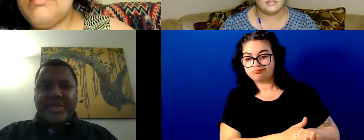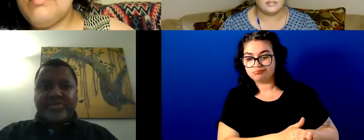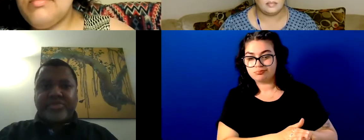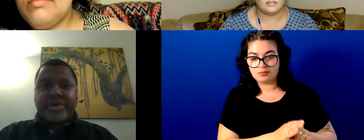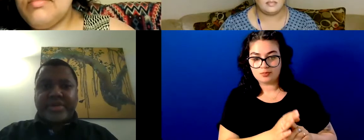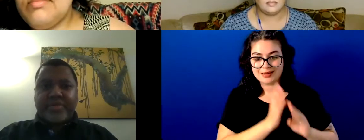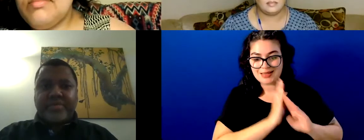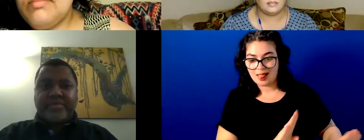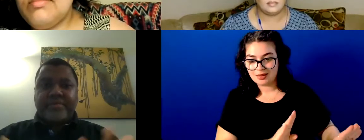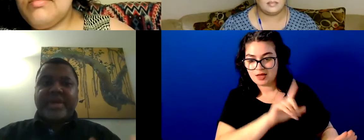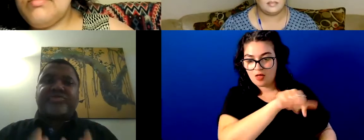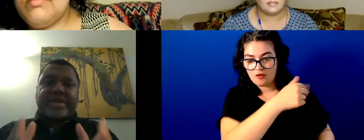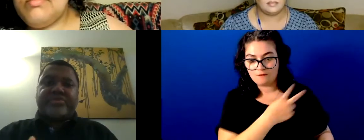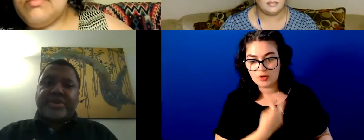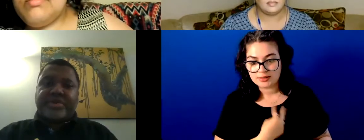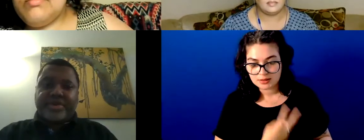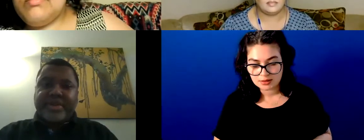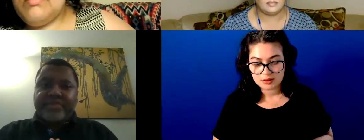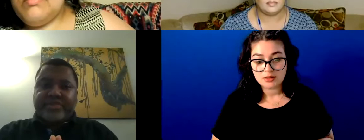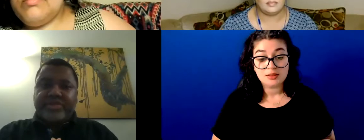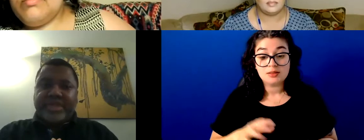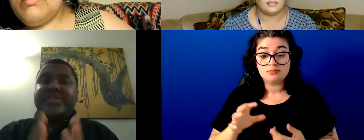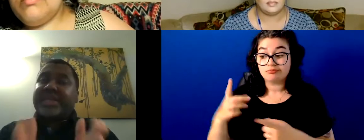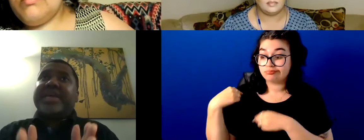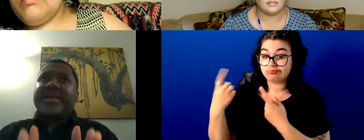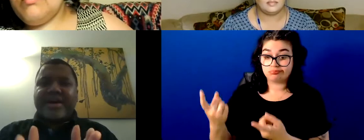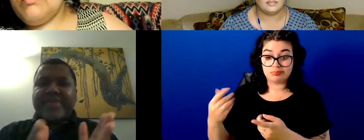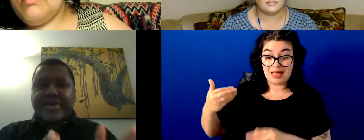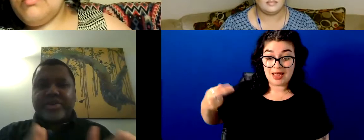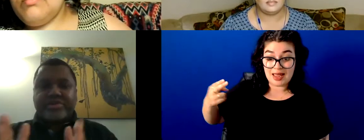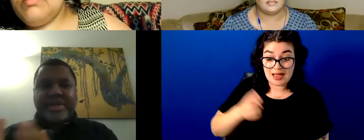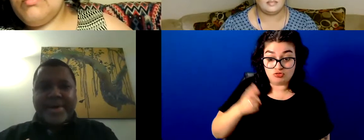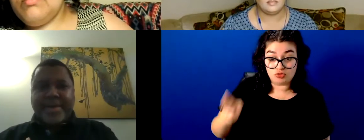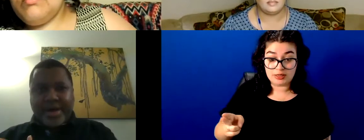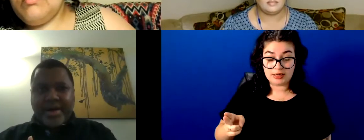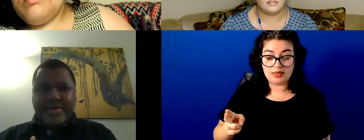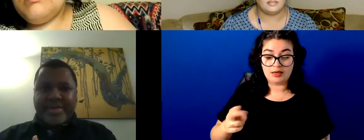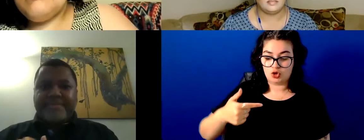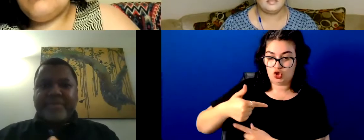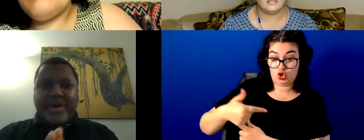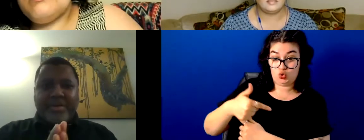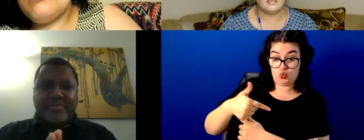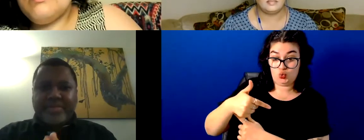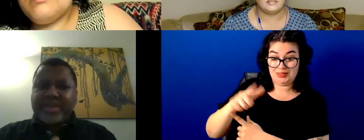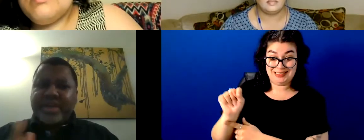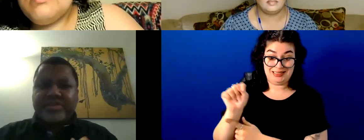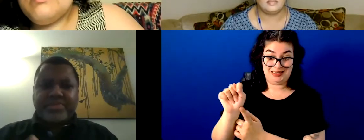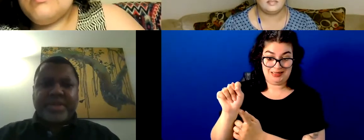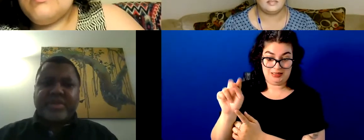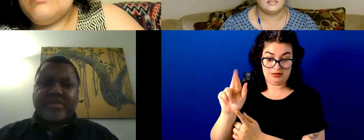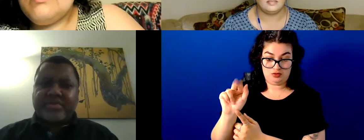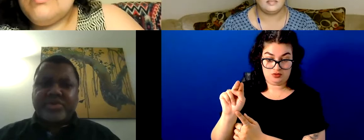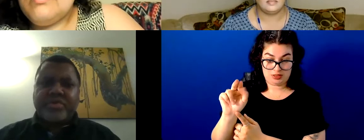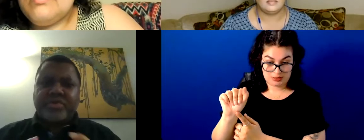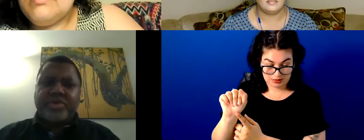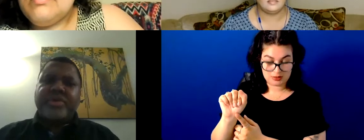And historically, one of them being transgender, the T of that QT BIPOC. Can you speak